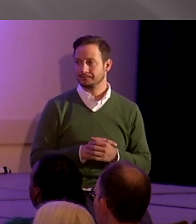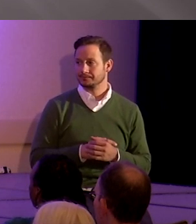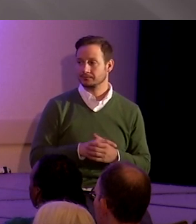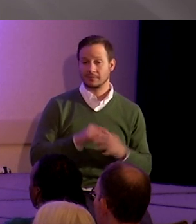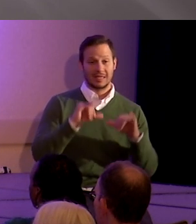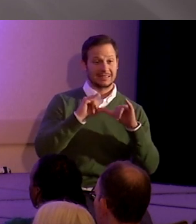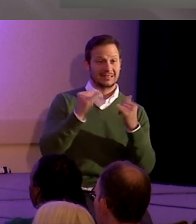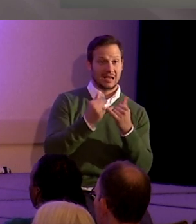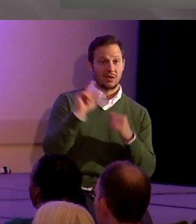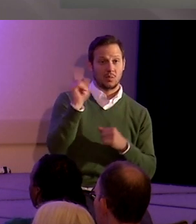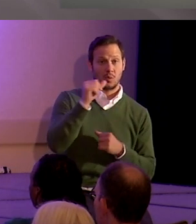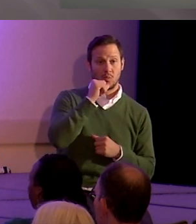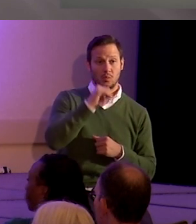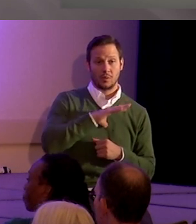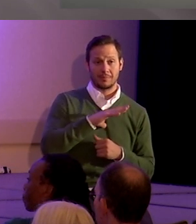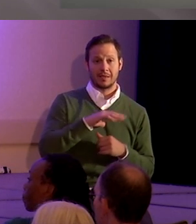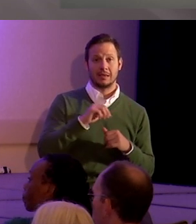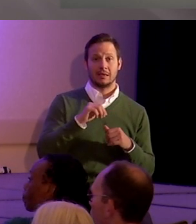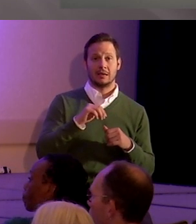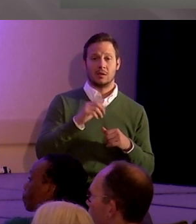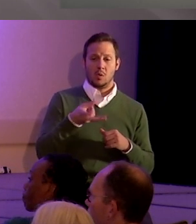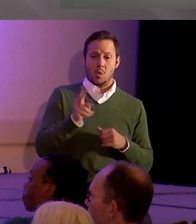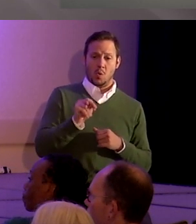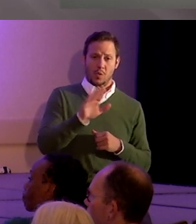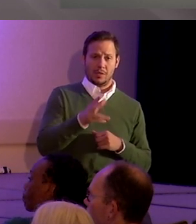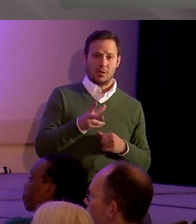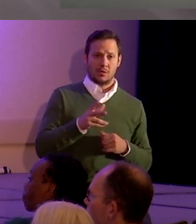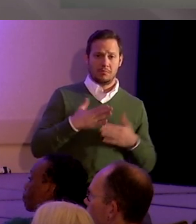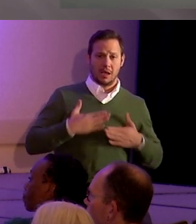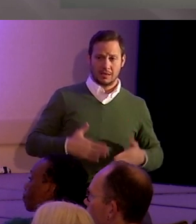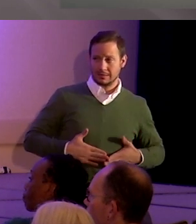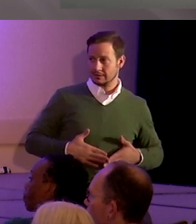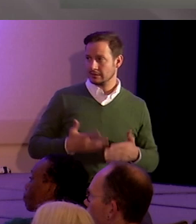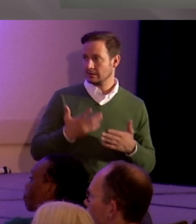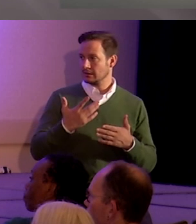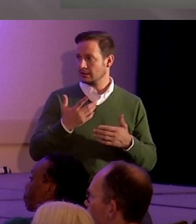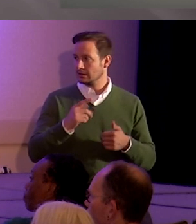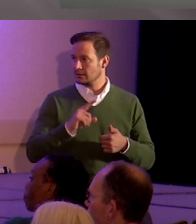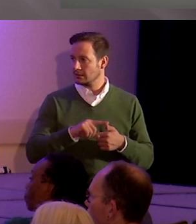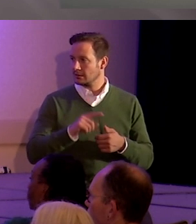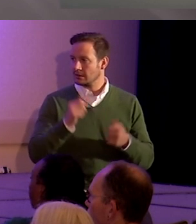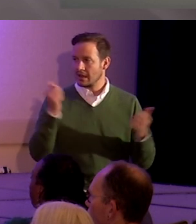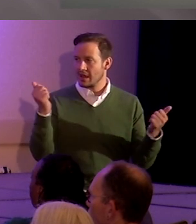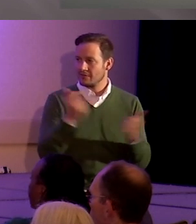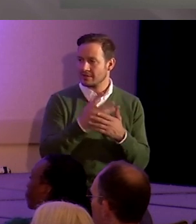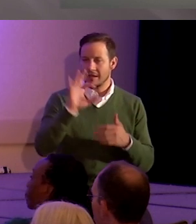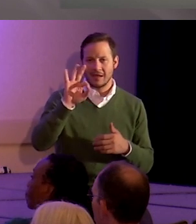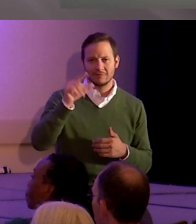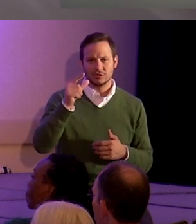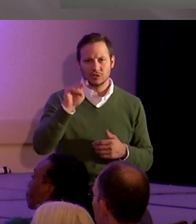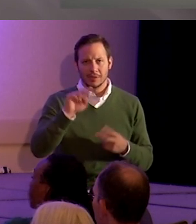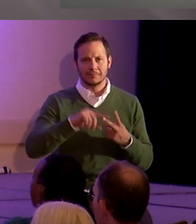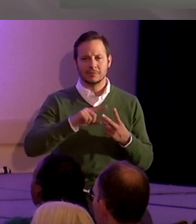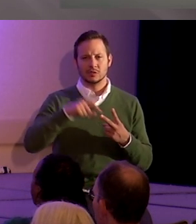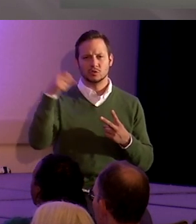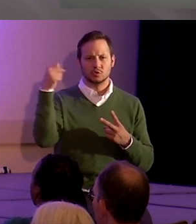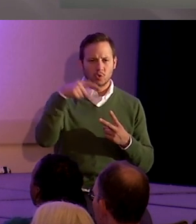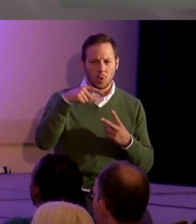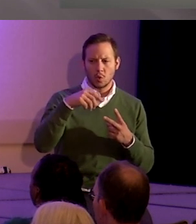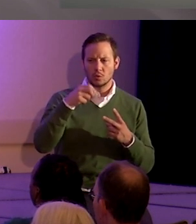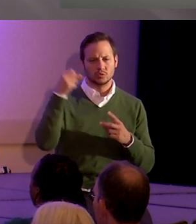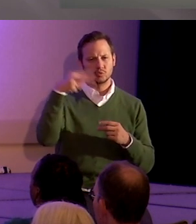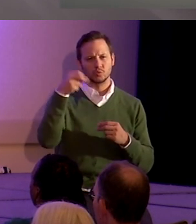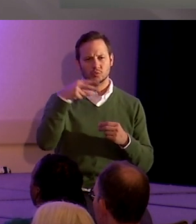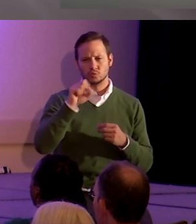society where women have ownership of their bodies, everything from veiling to FGM to stonings to honor